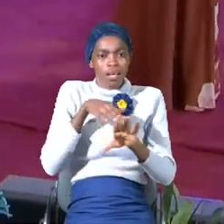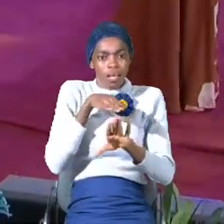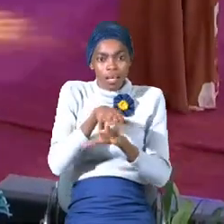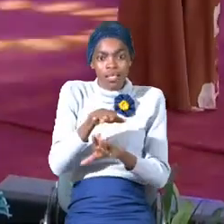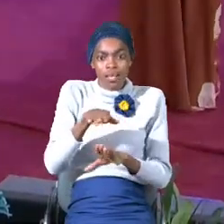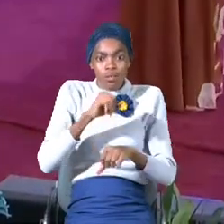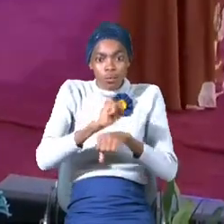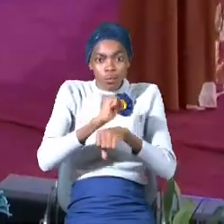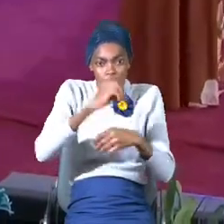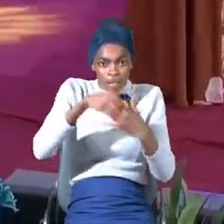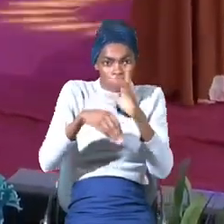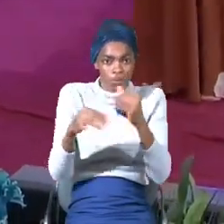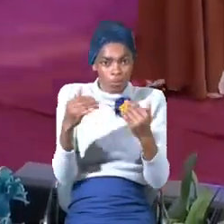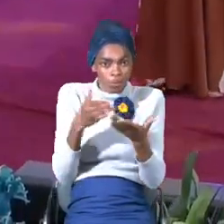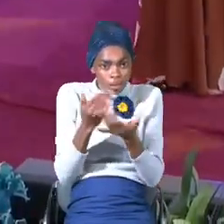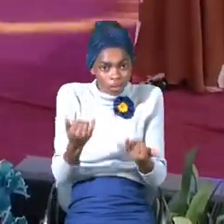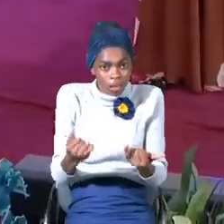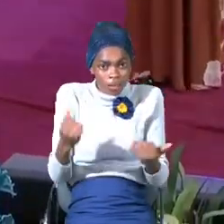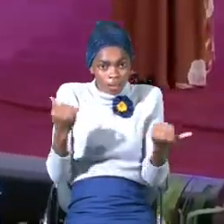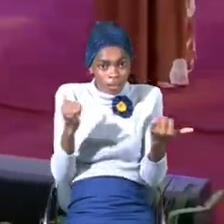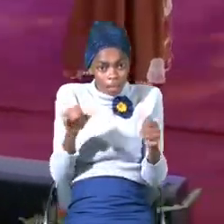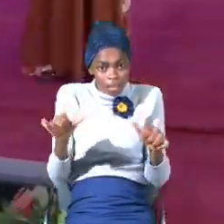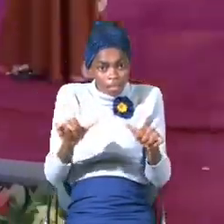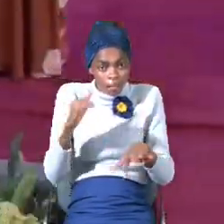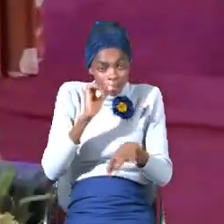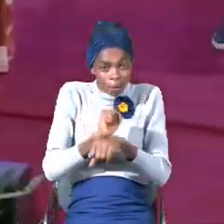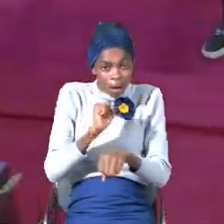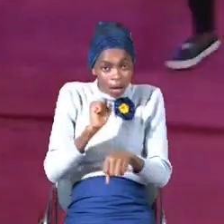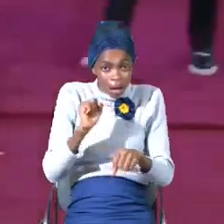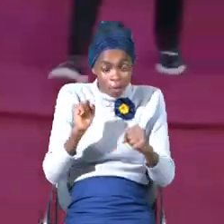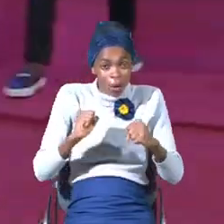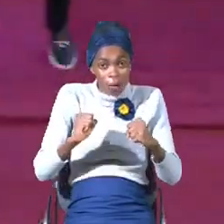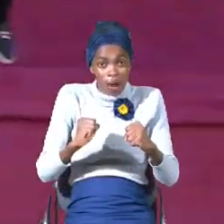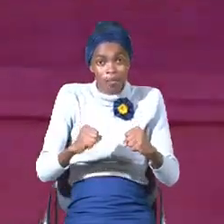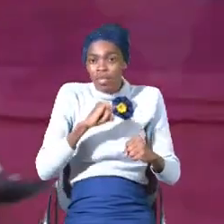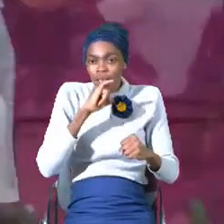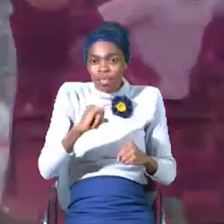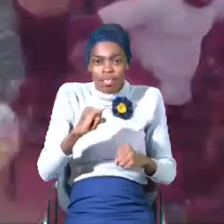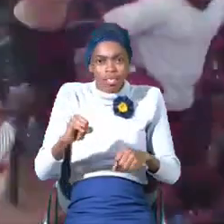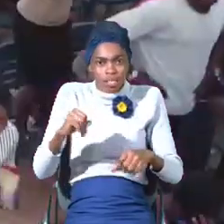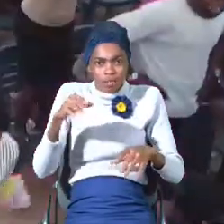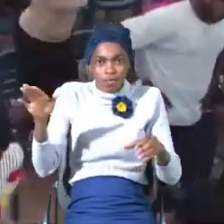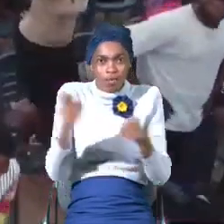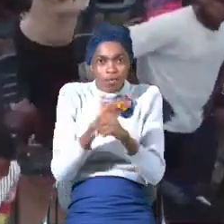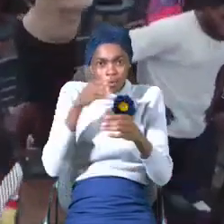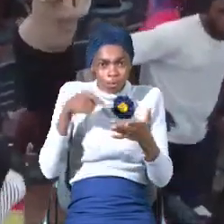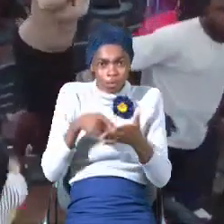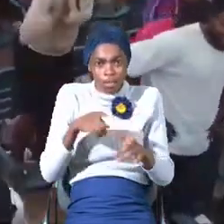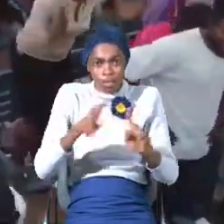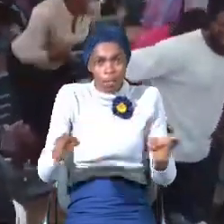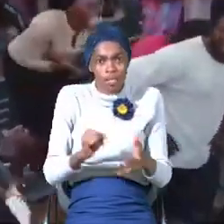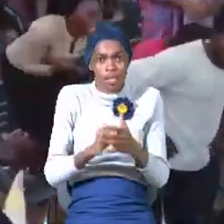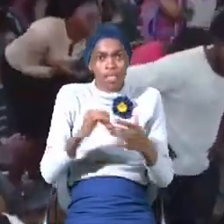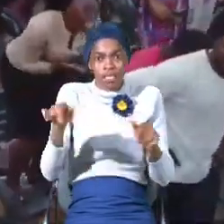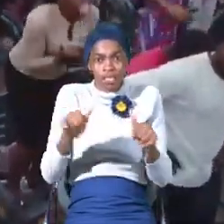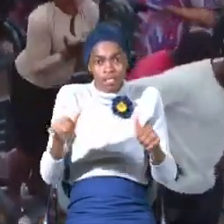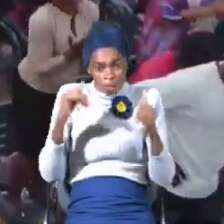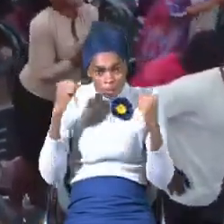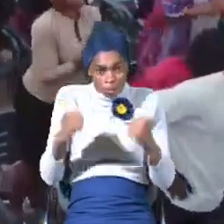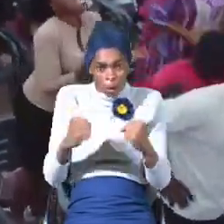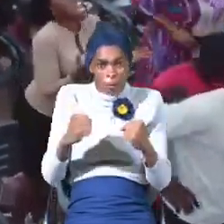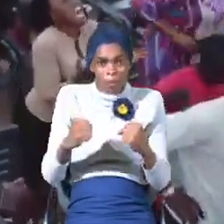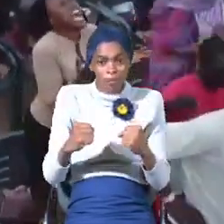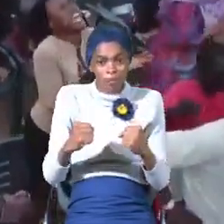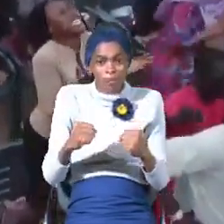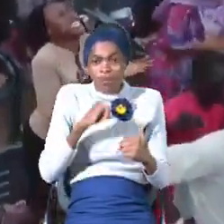now. That same power is healing all over this place. That same power is